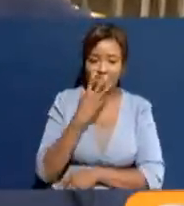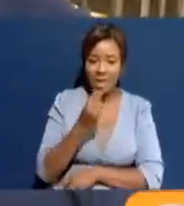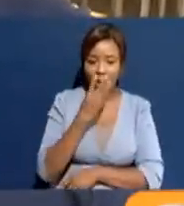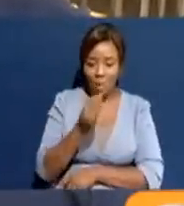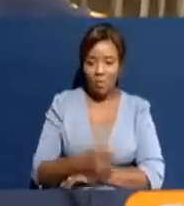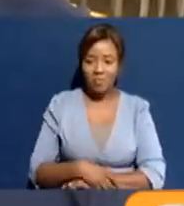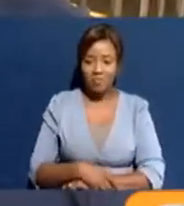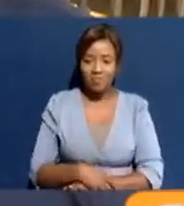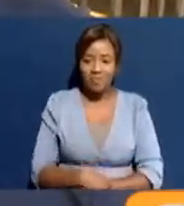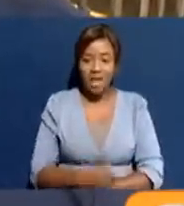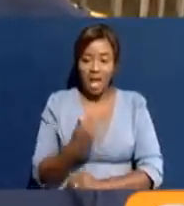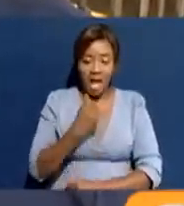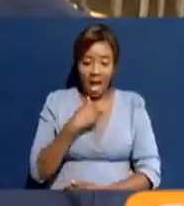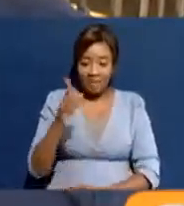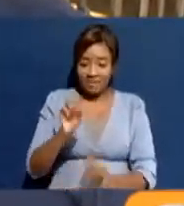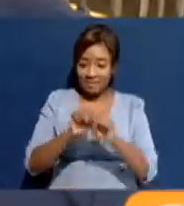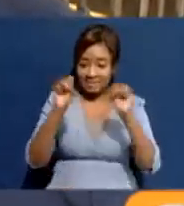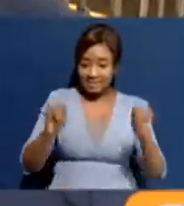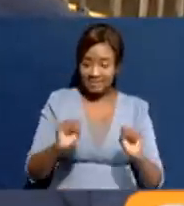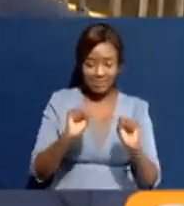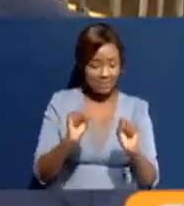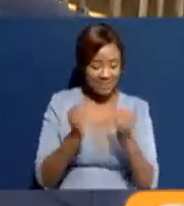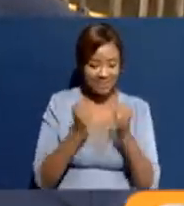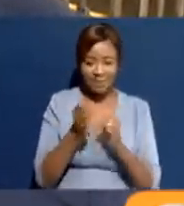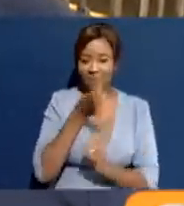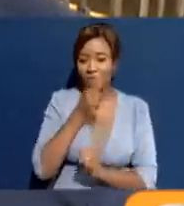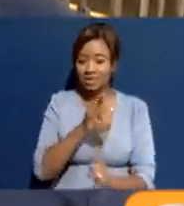system that save a lot of water and help